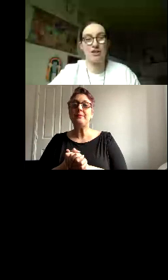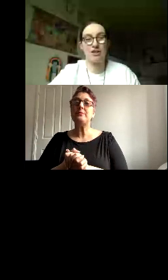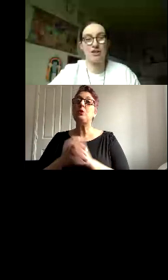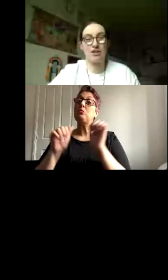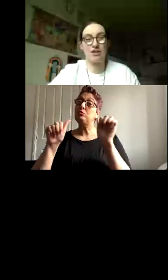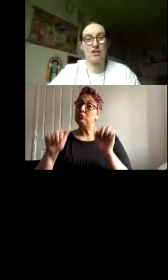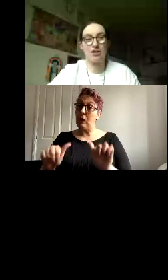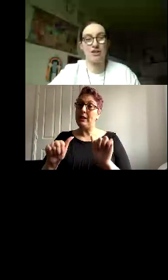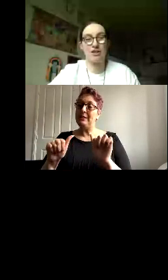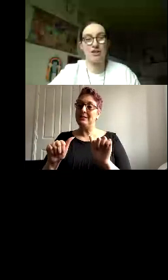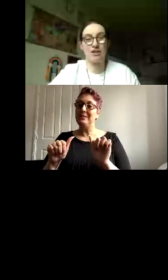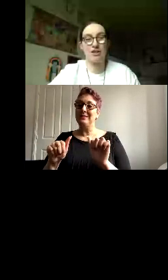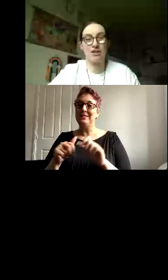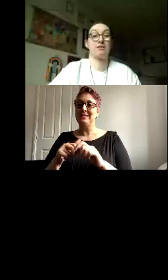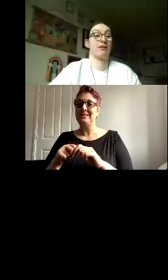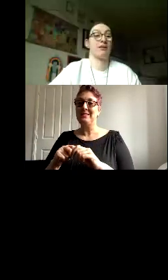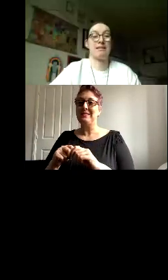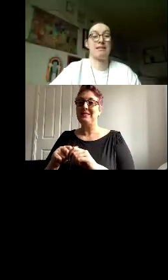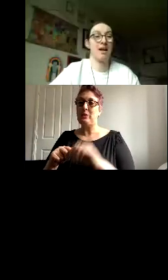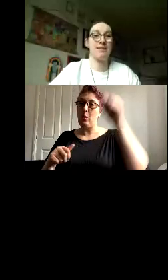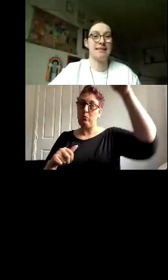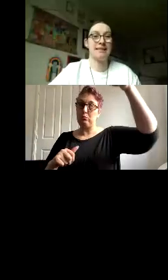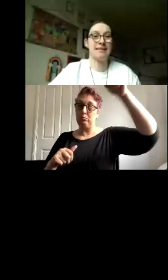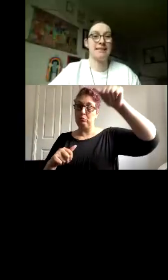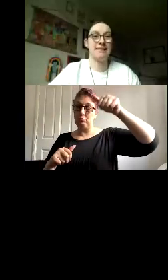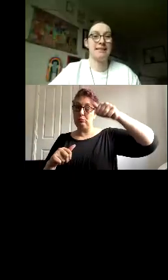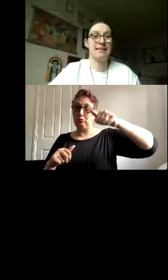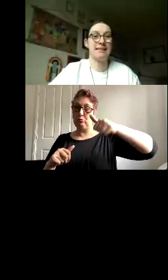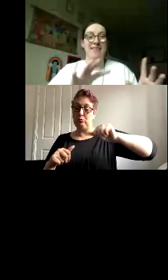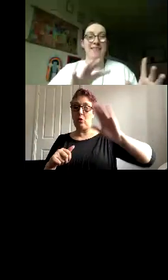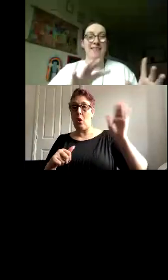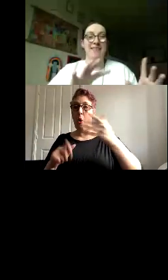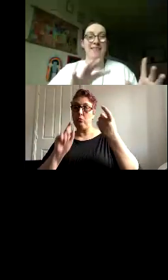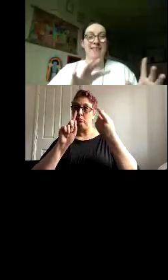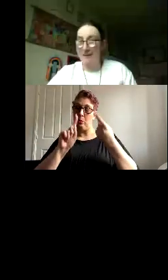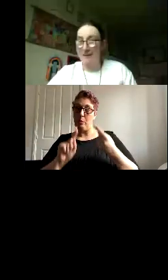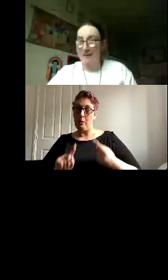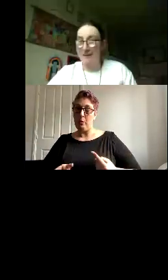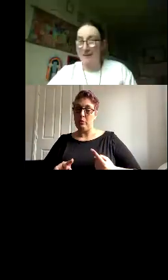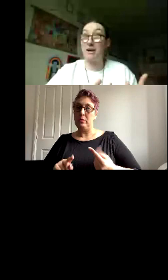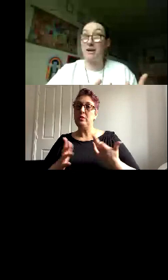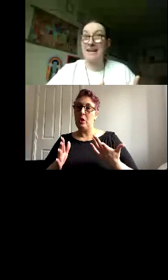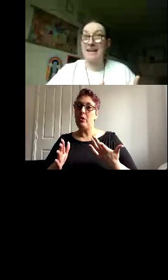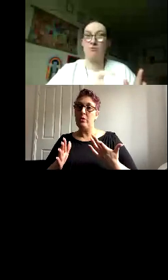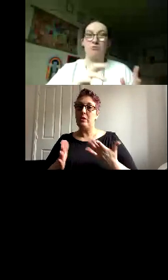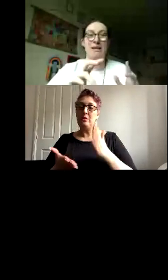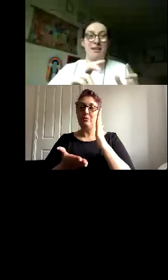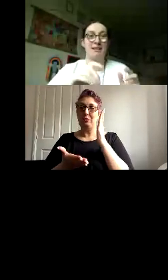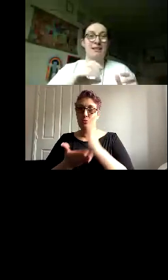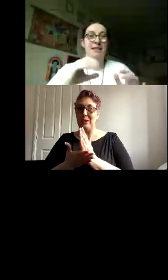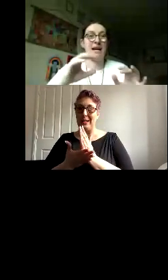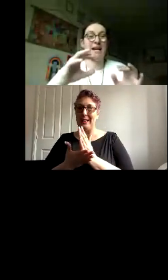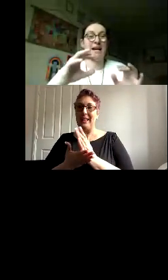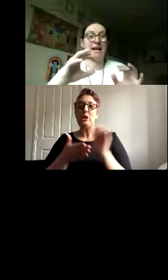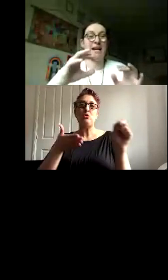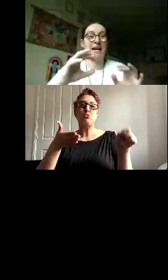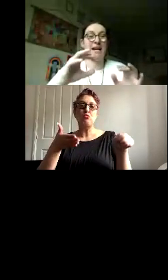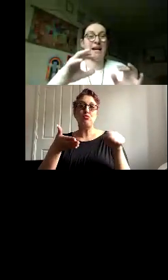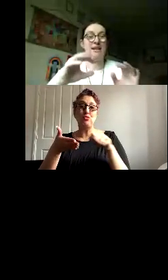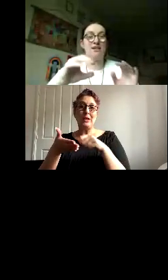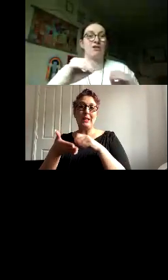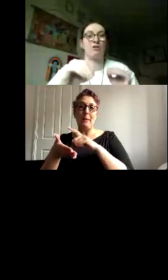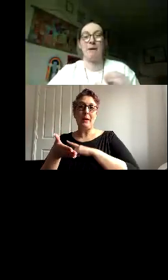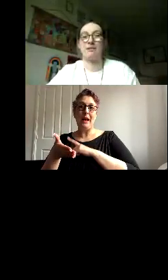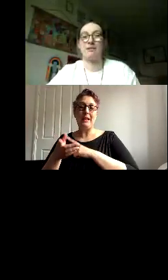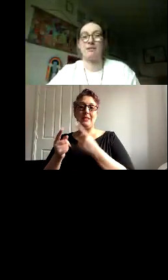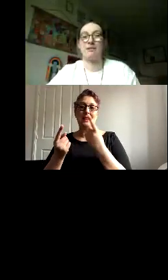just go through each answer in turn, and these are all kind of deliberately written just to talk about